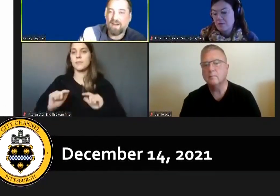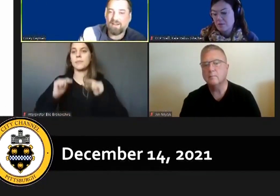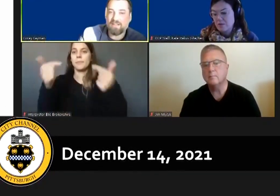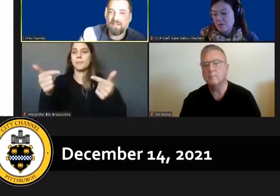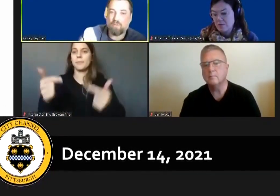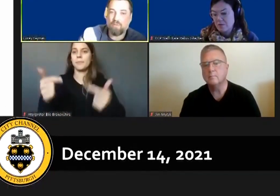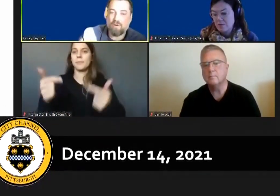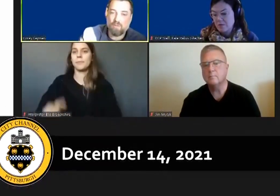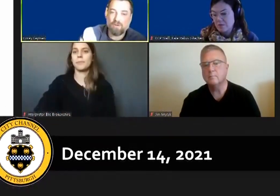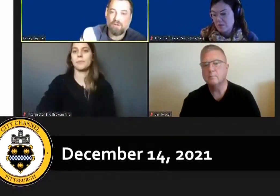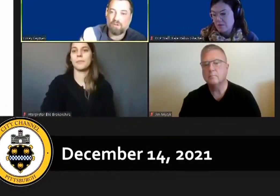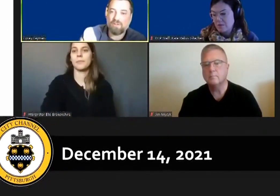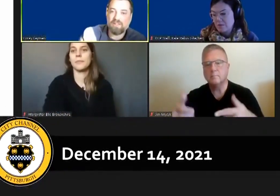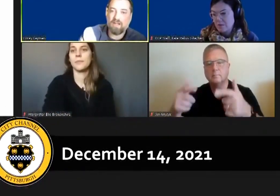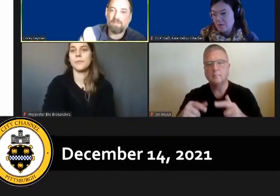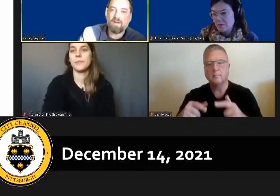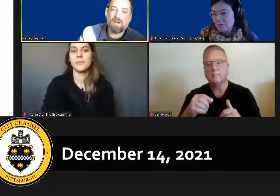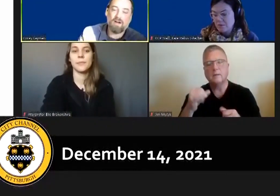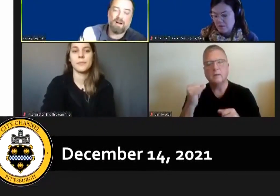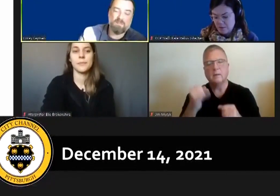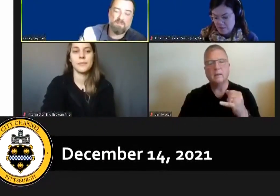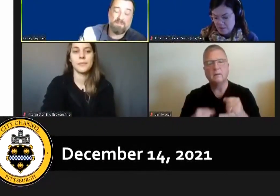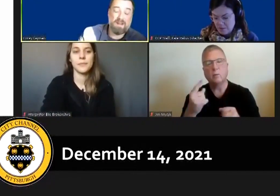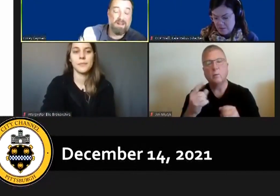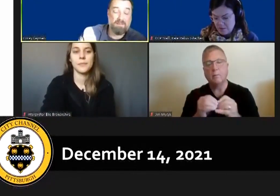And finally, one more code cleanup.